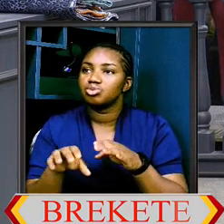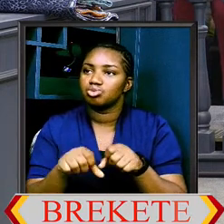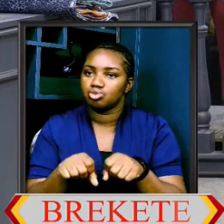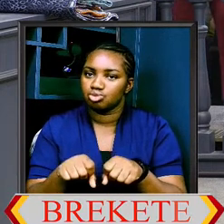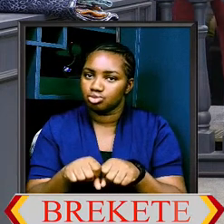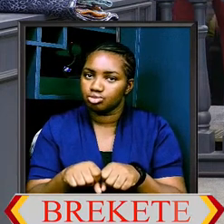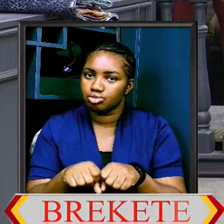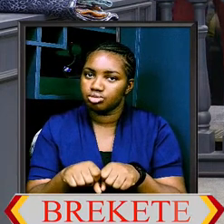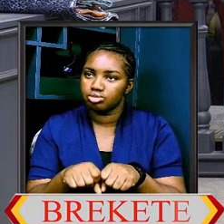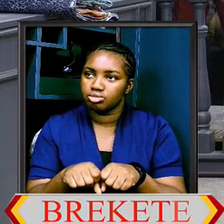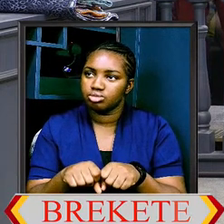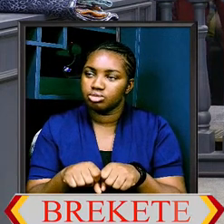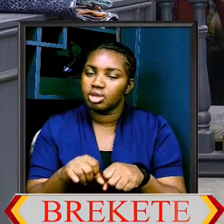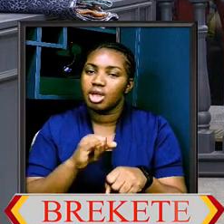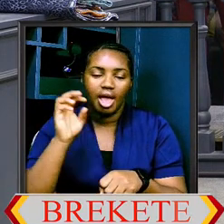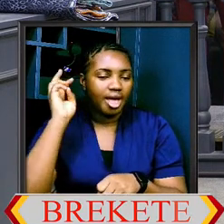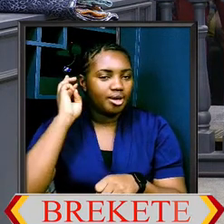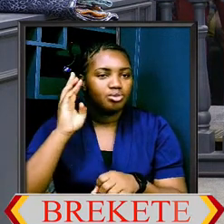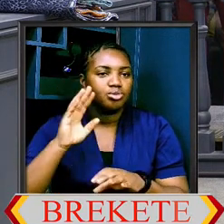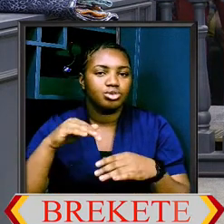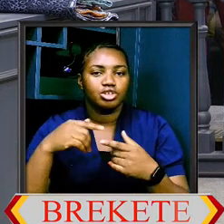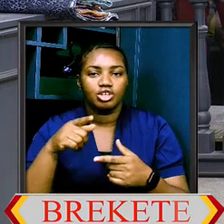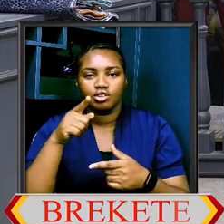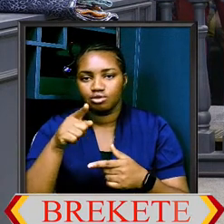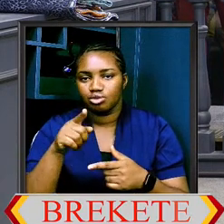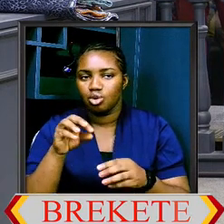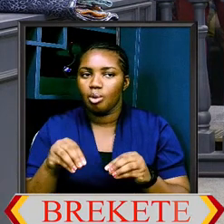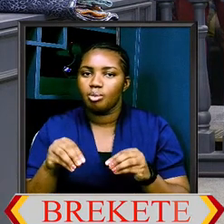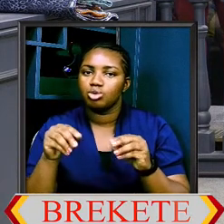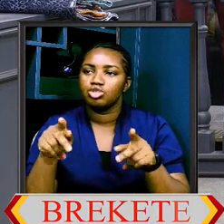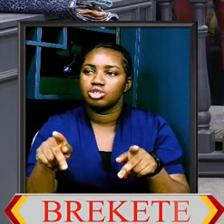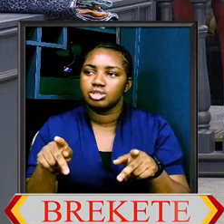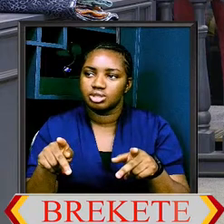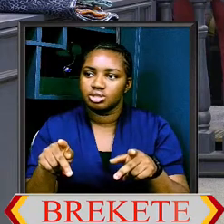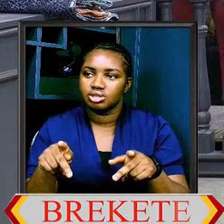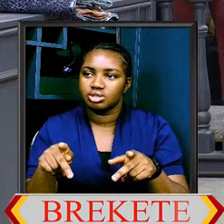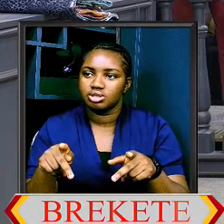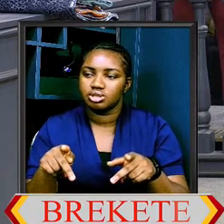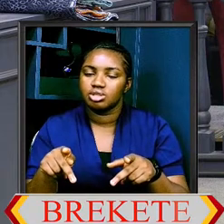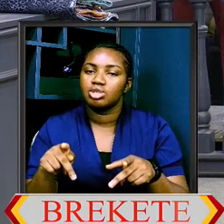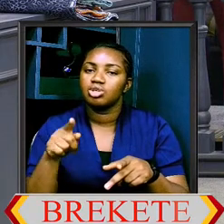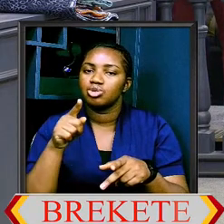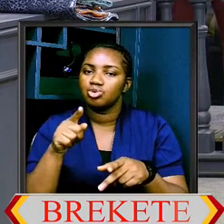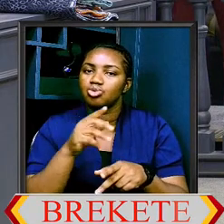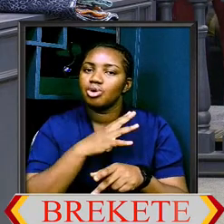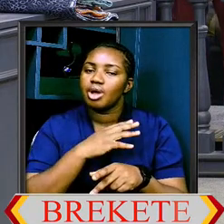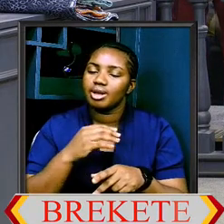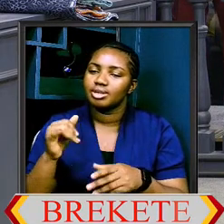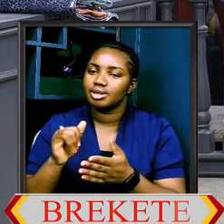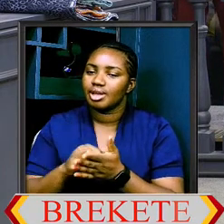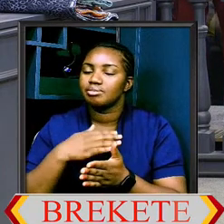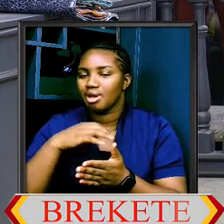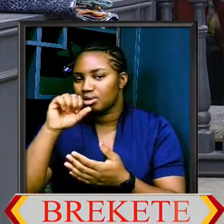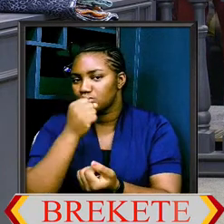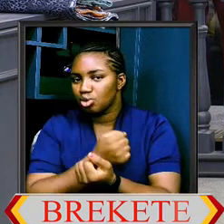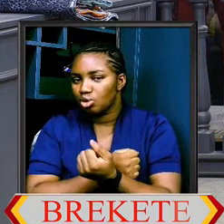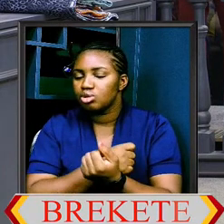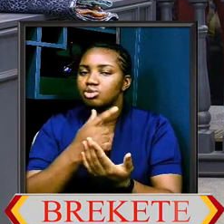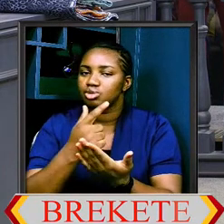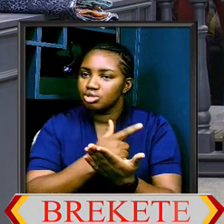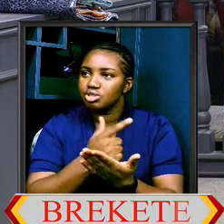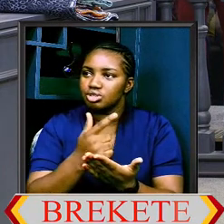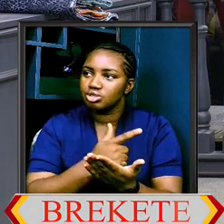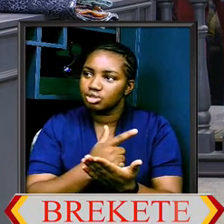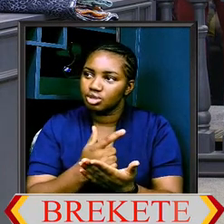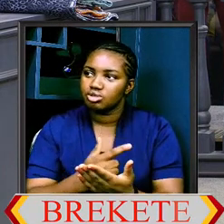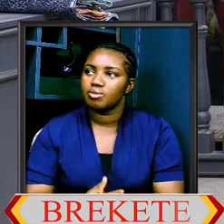sir. I go give him an opportunity. Okay, sir. Make you an... discuss. Okay,